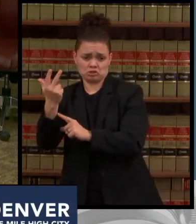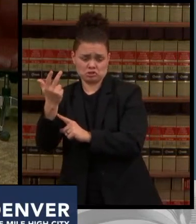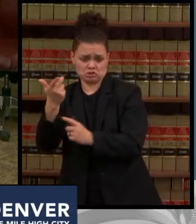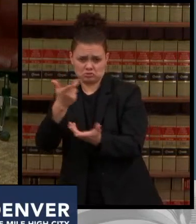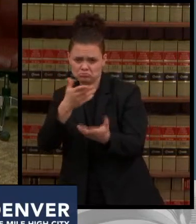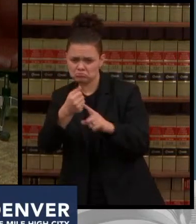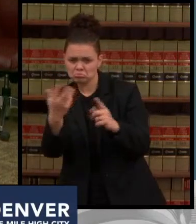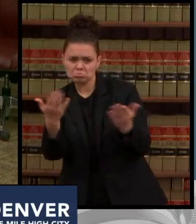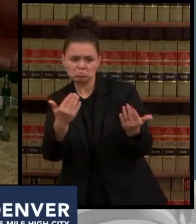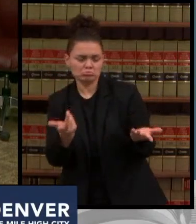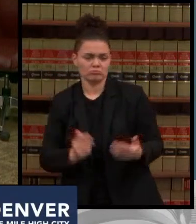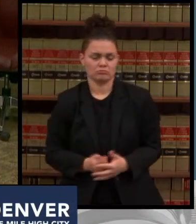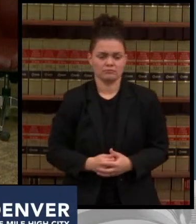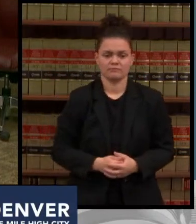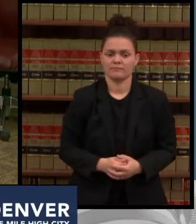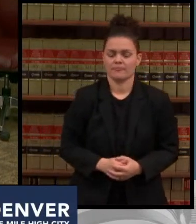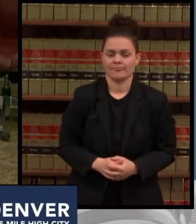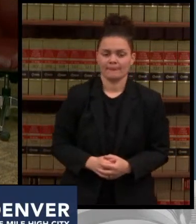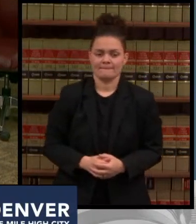Rebecca, you cut out.